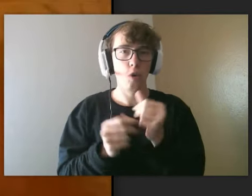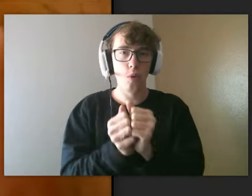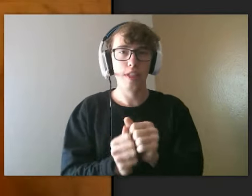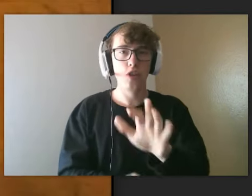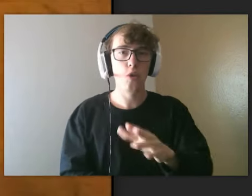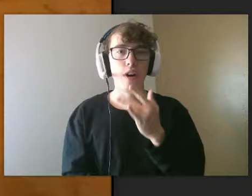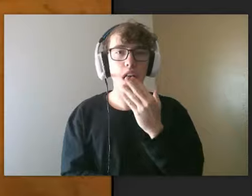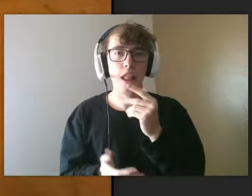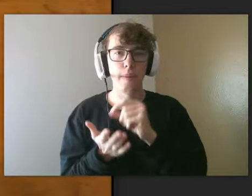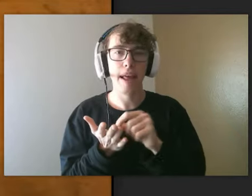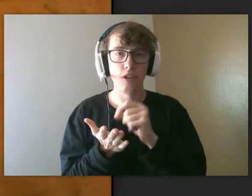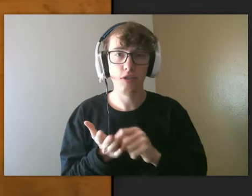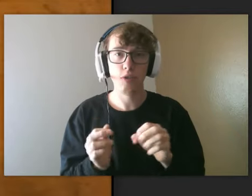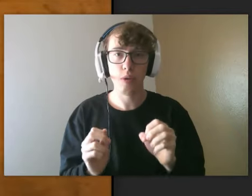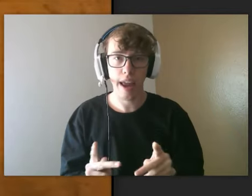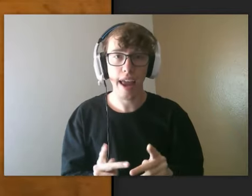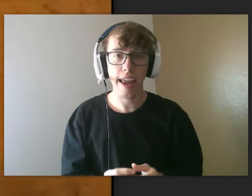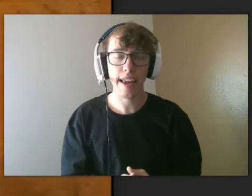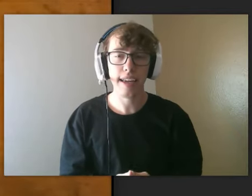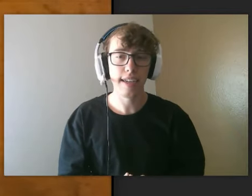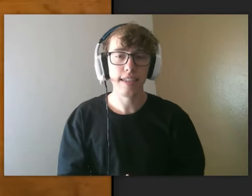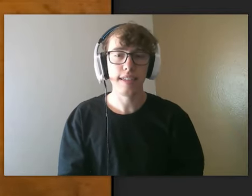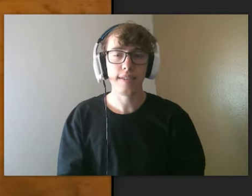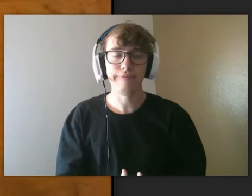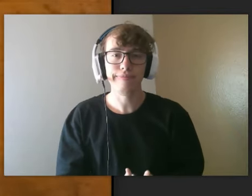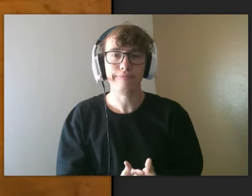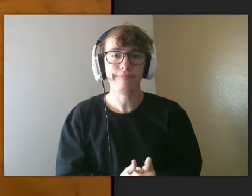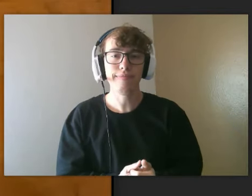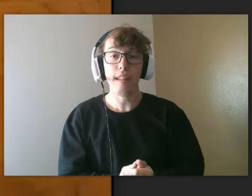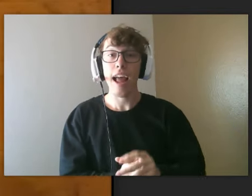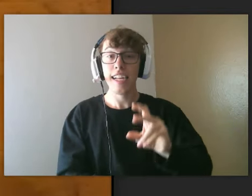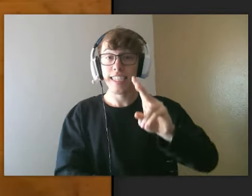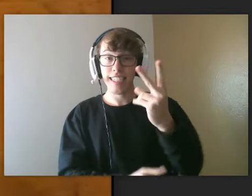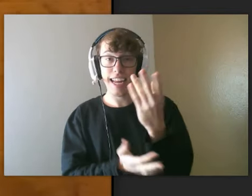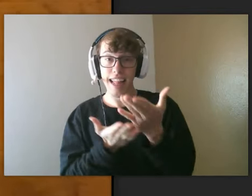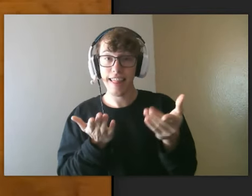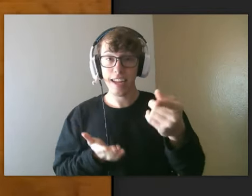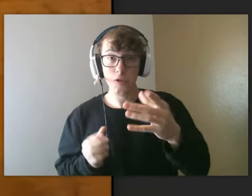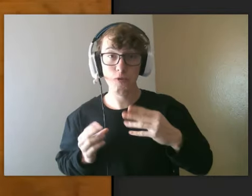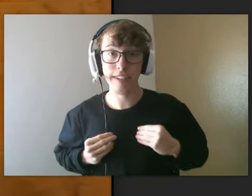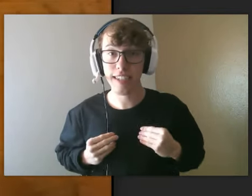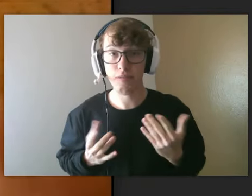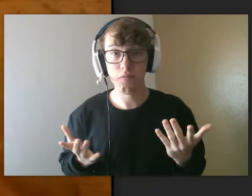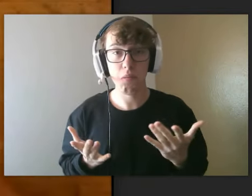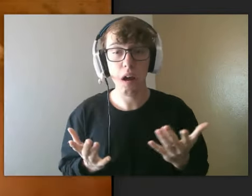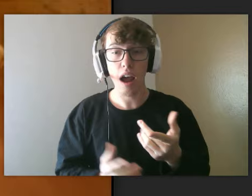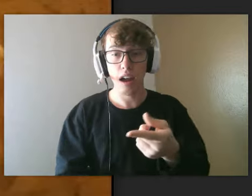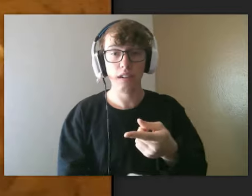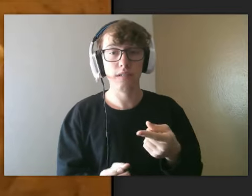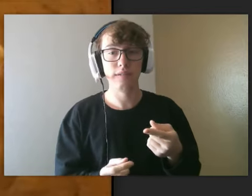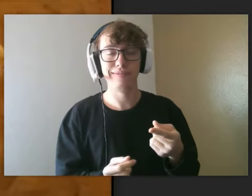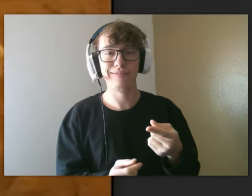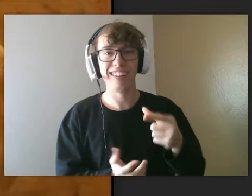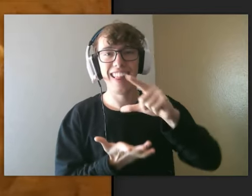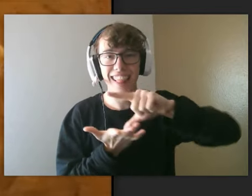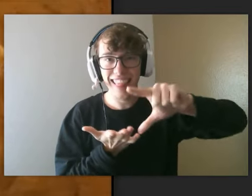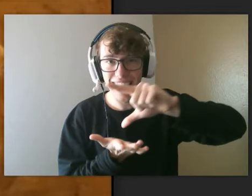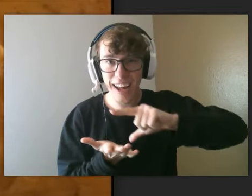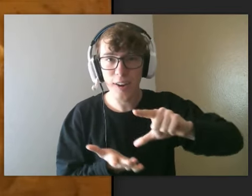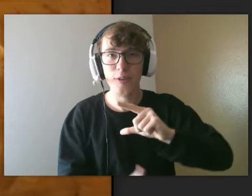these. Second thing that you guys got in your art kit is a set of